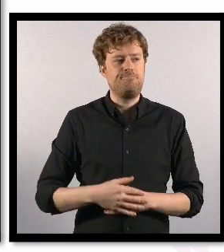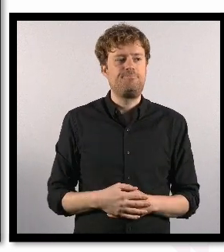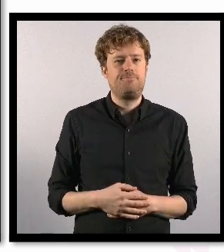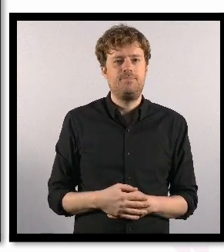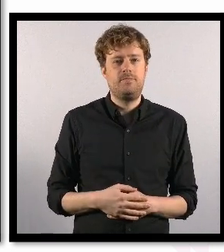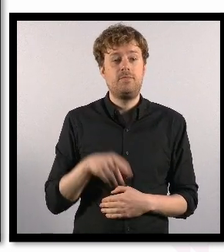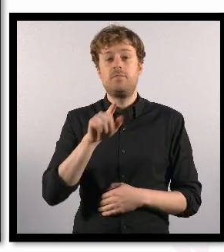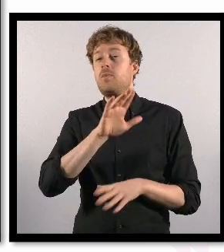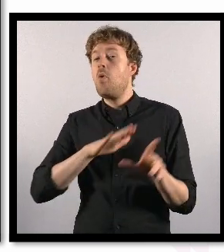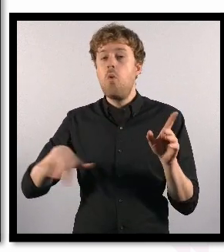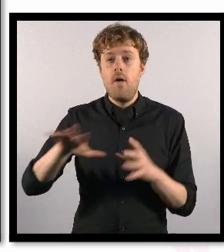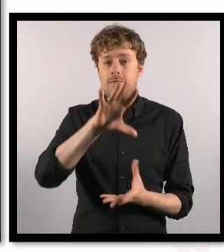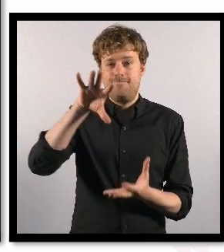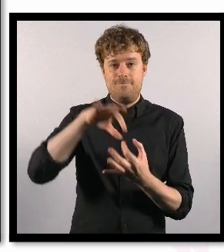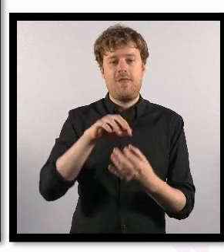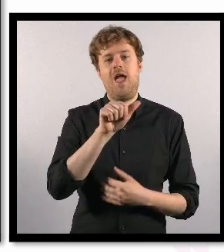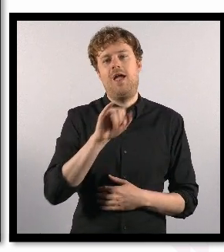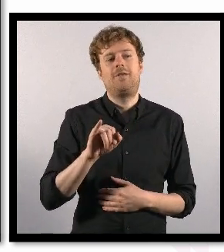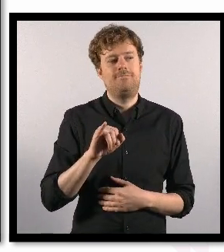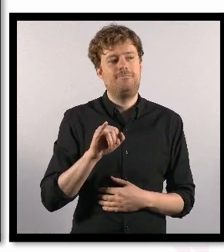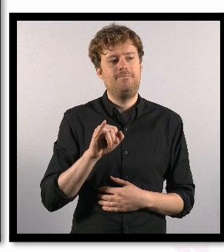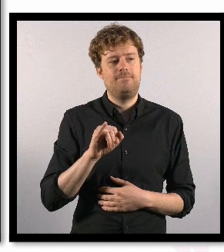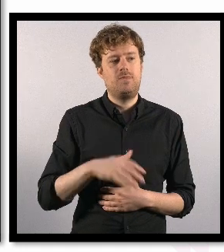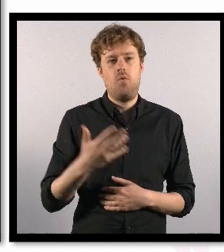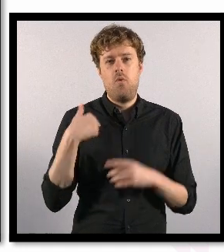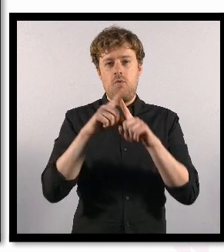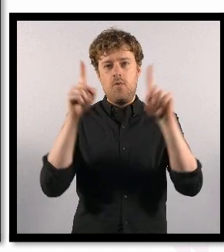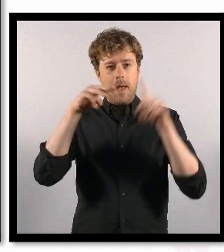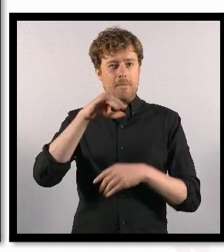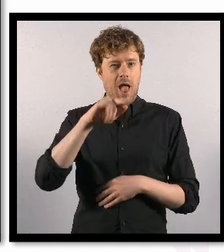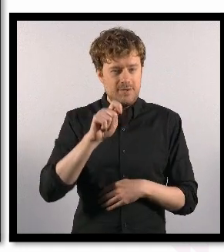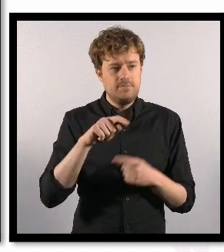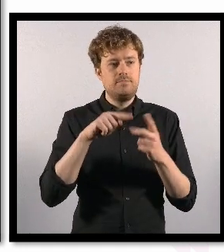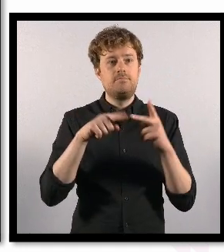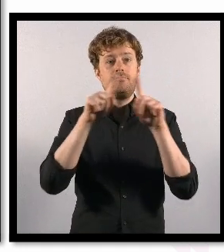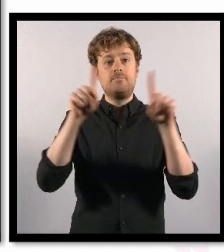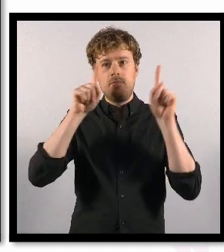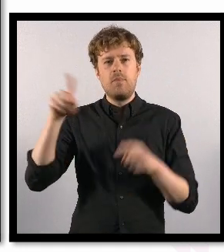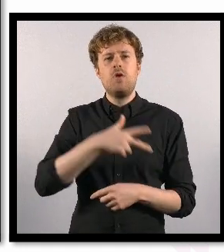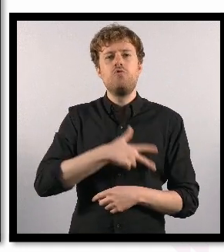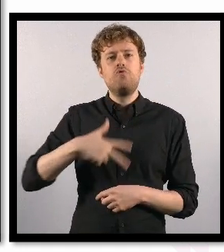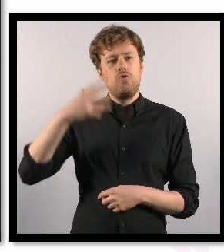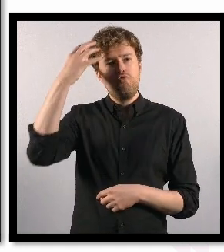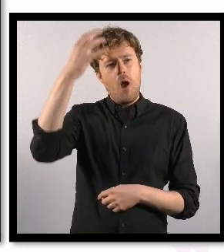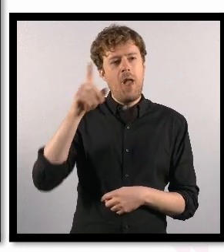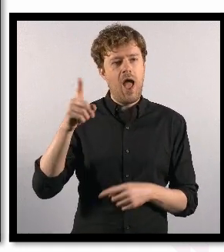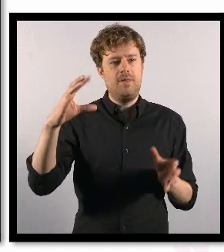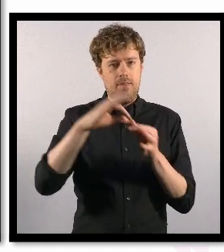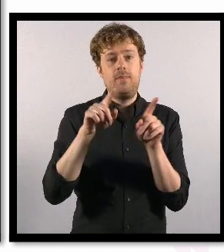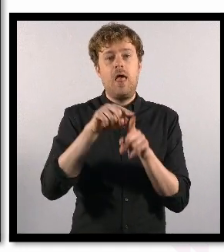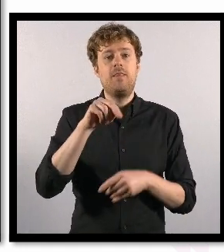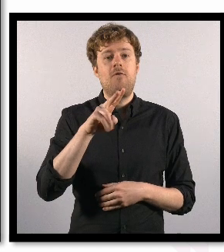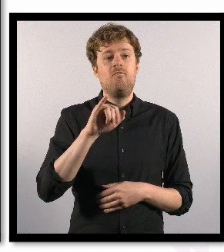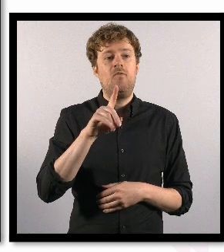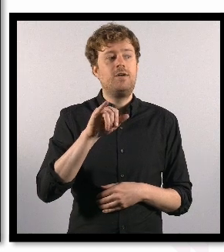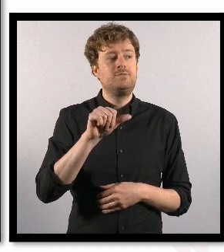Copenhagen, and NVIDIA DGX Cloud, we created this model. This is a state-of-the-art model. Ladies and gentlemen, this is how we make drugs,